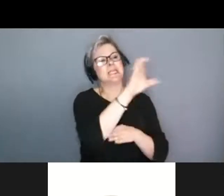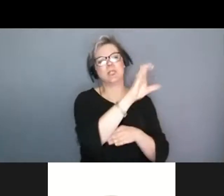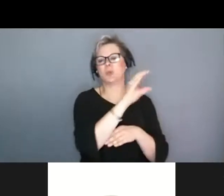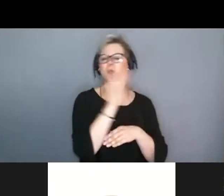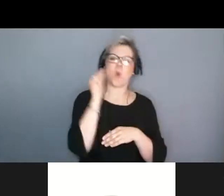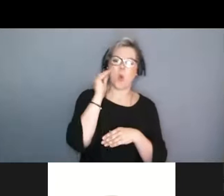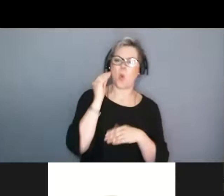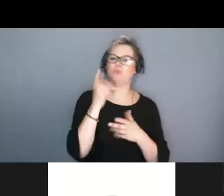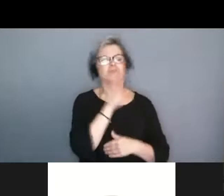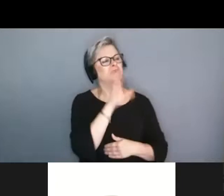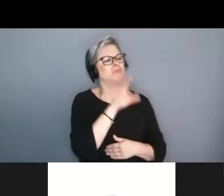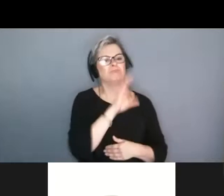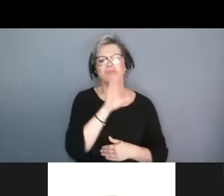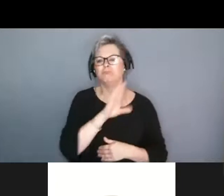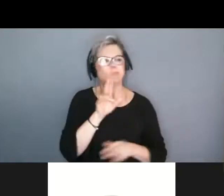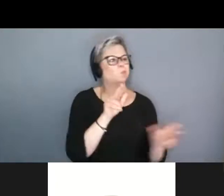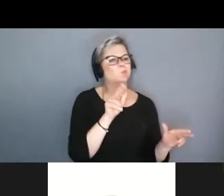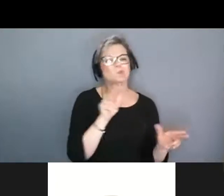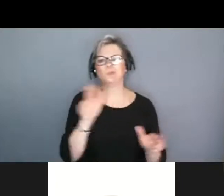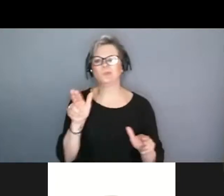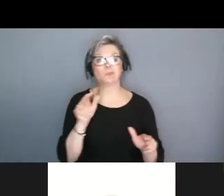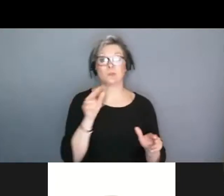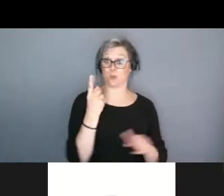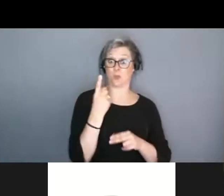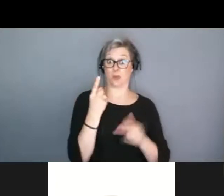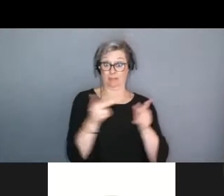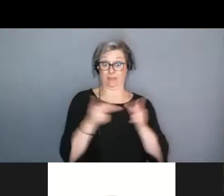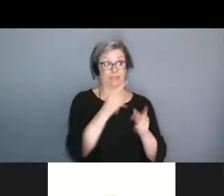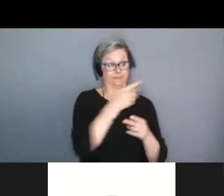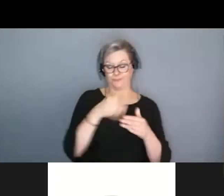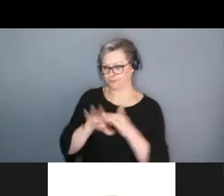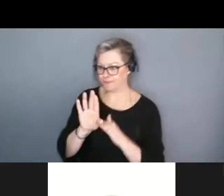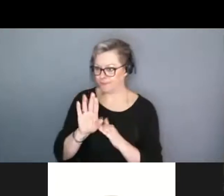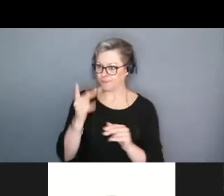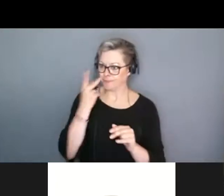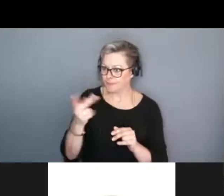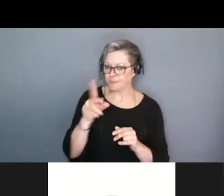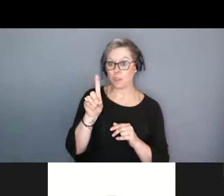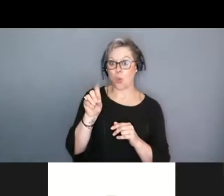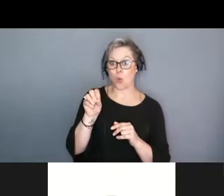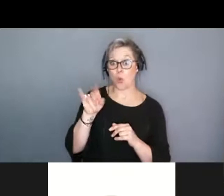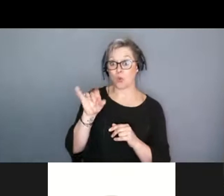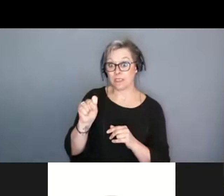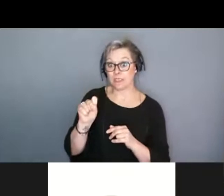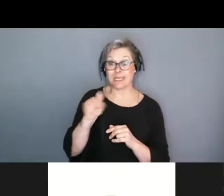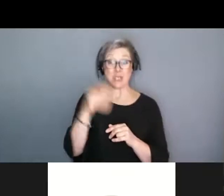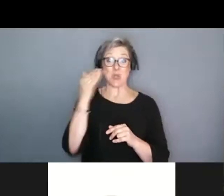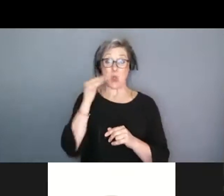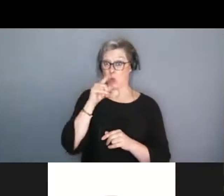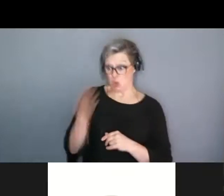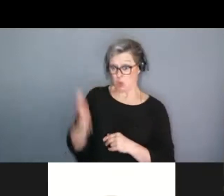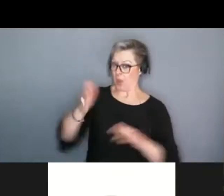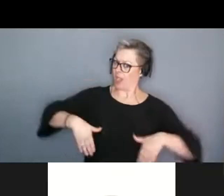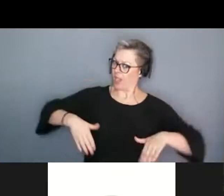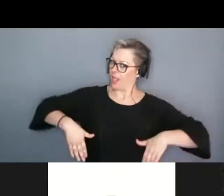residence to move into. And he walks in and he happens to meet Doris. Now, he doesn't recognize her just yet.